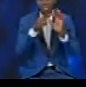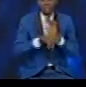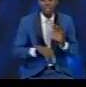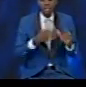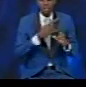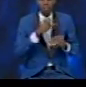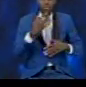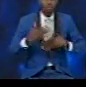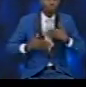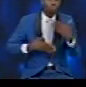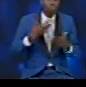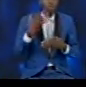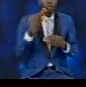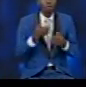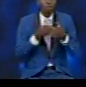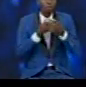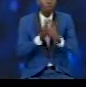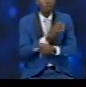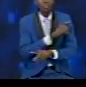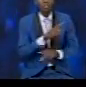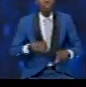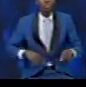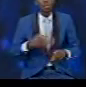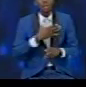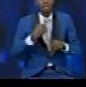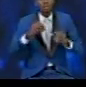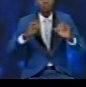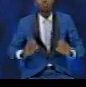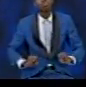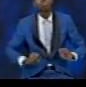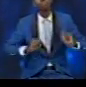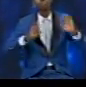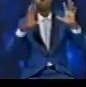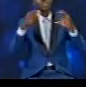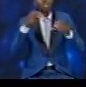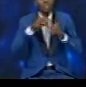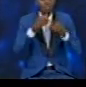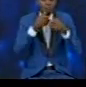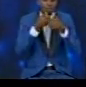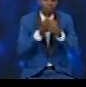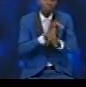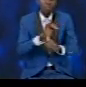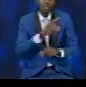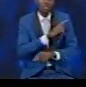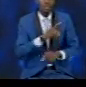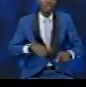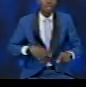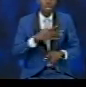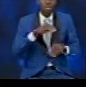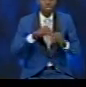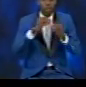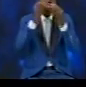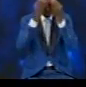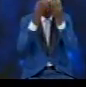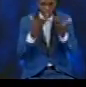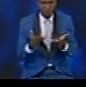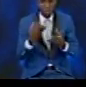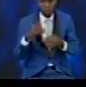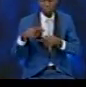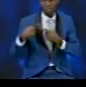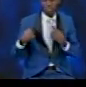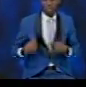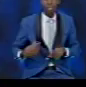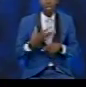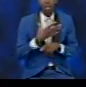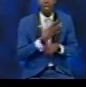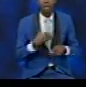joy of following the Lord, at the devotion in following the Lord, at the obedience of the past, and as